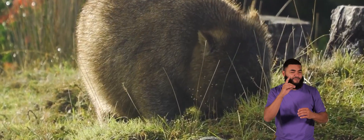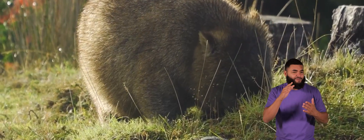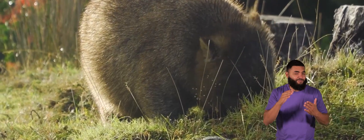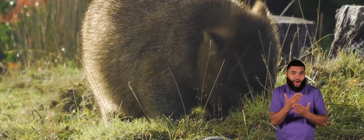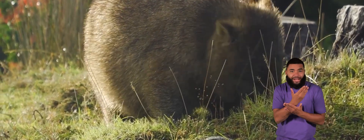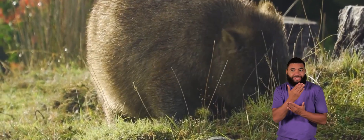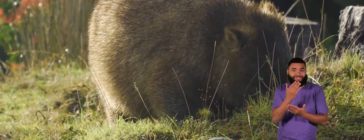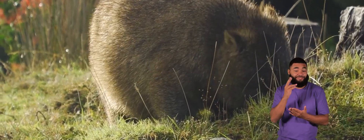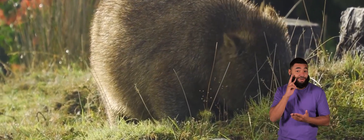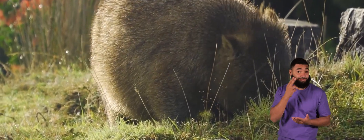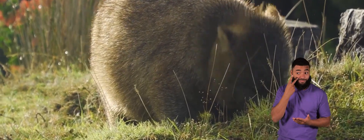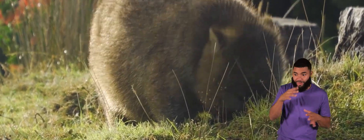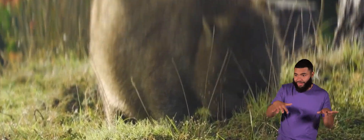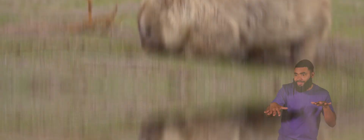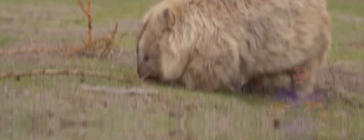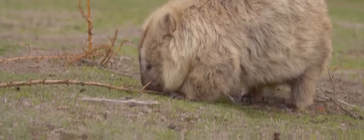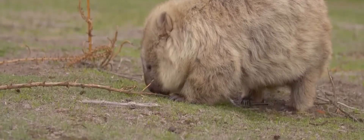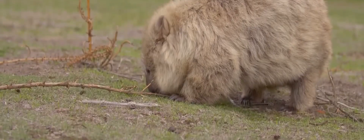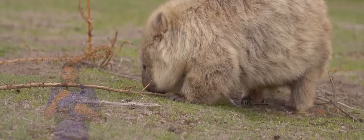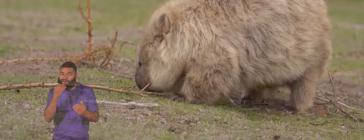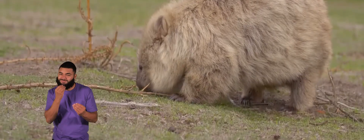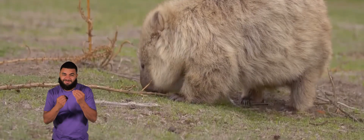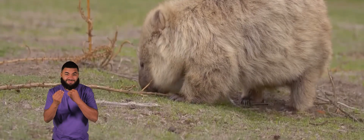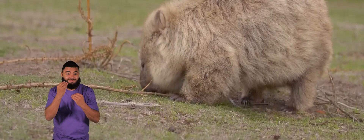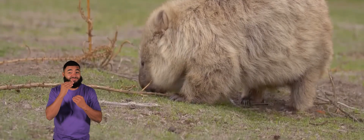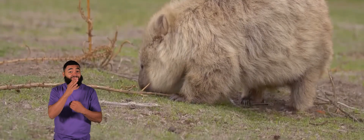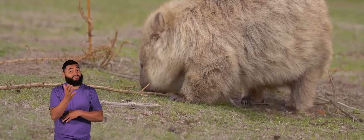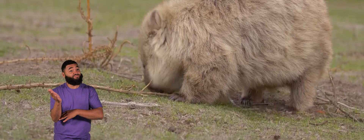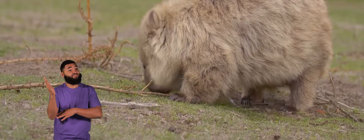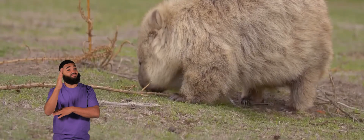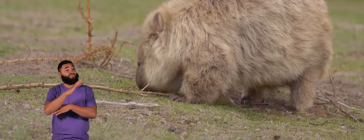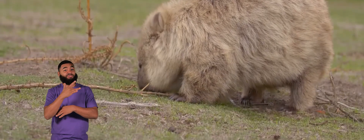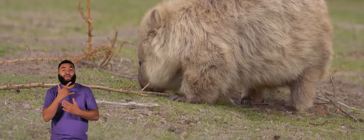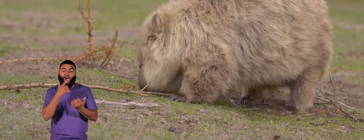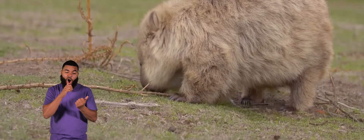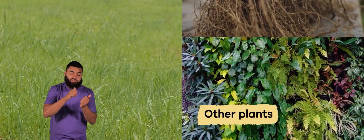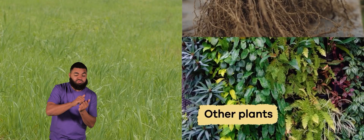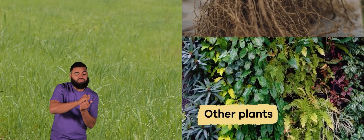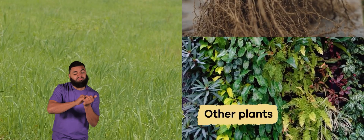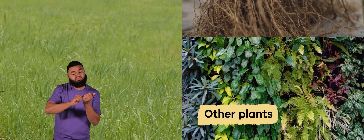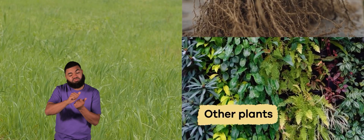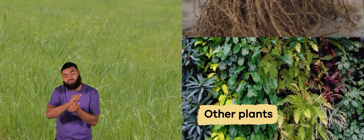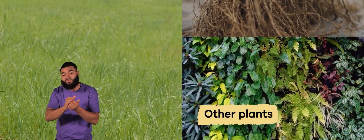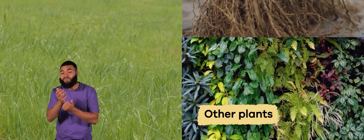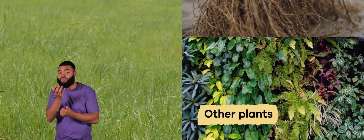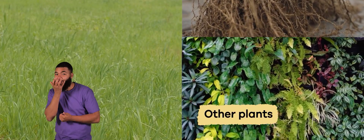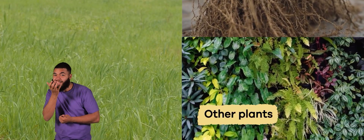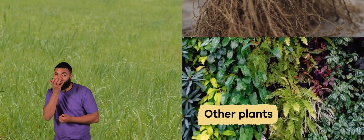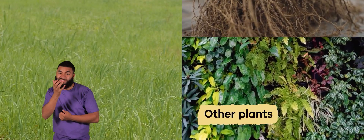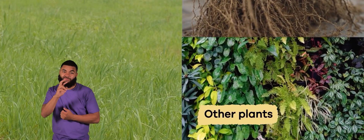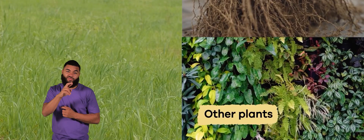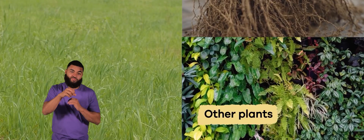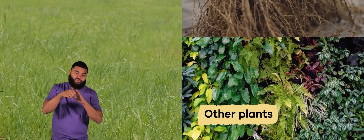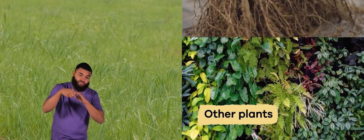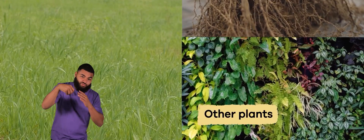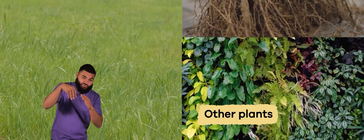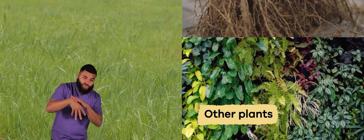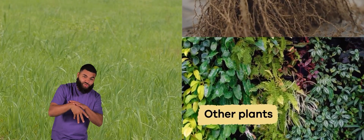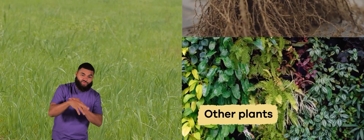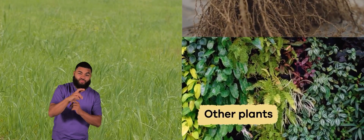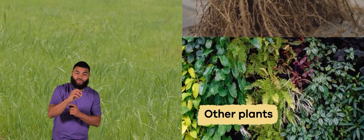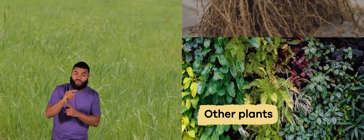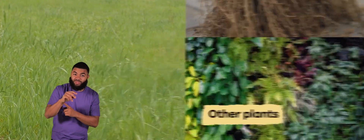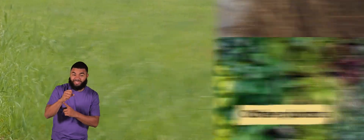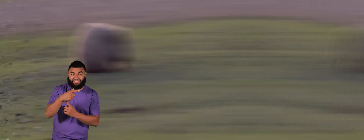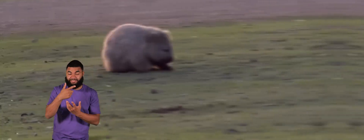fresh vegetation to munch on. Wombats spend most of their time grazing and munching on grasses, roots, and other plants they find in their